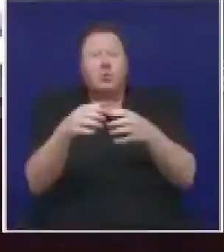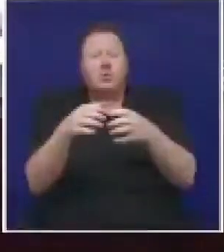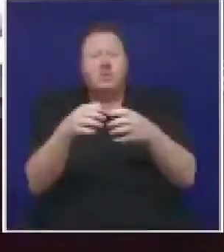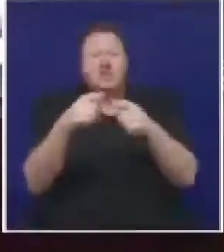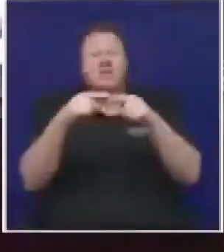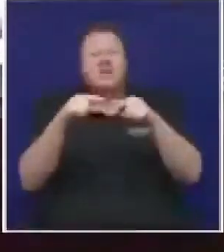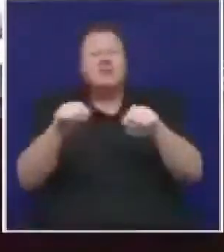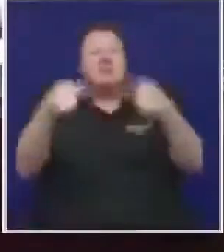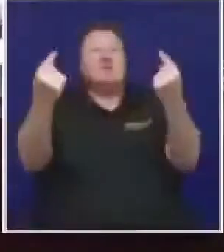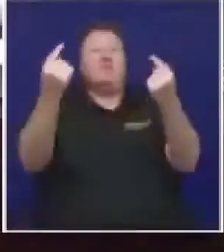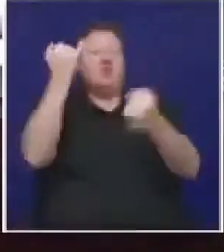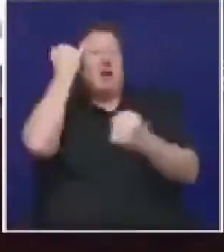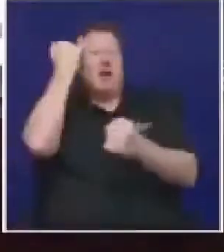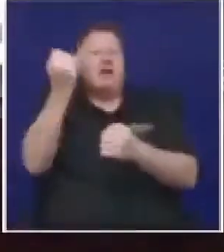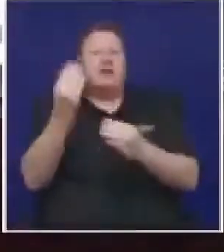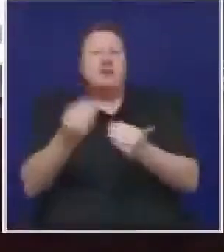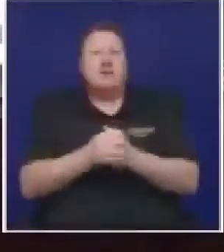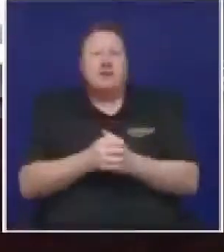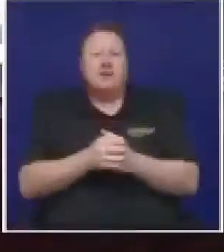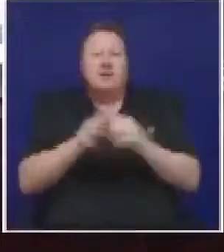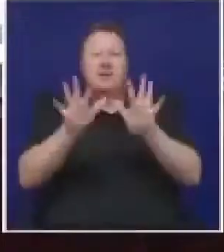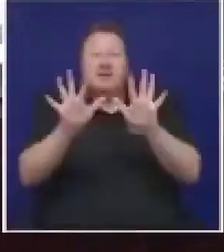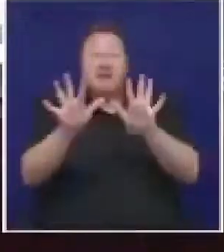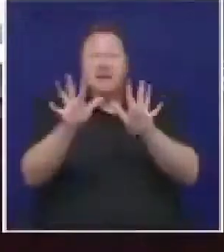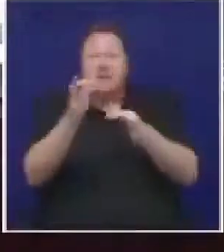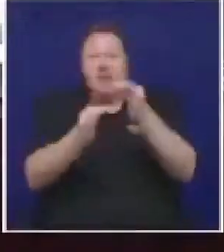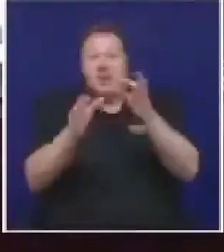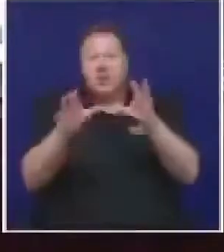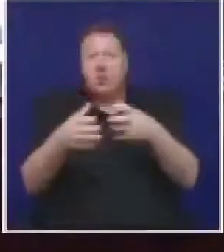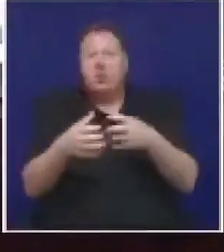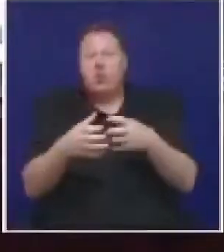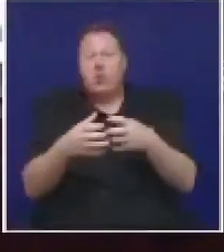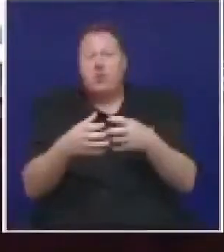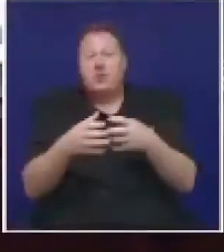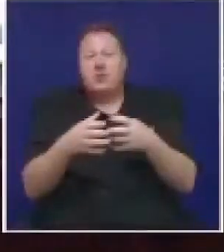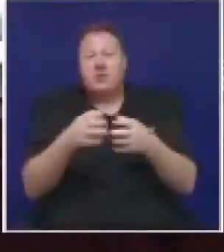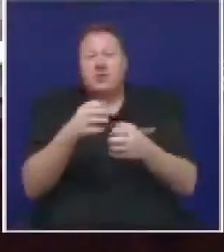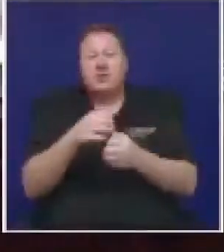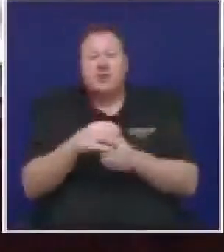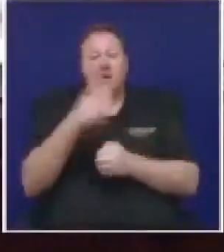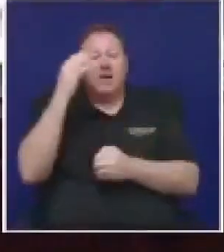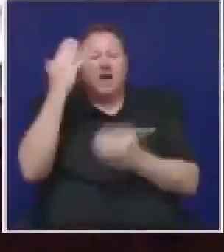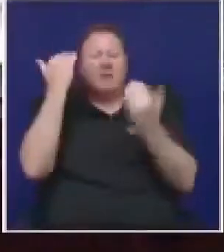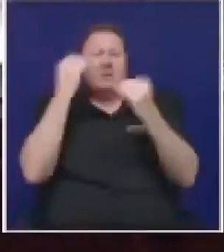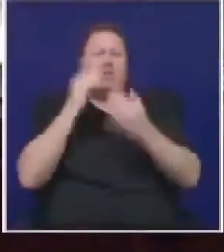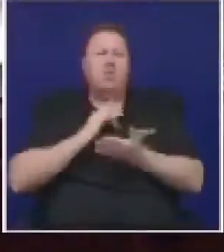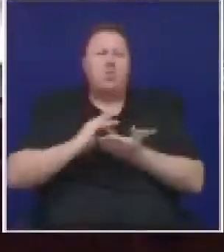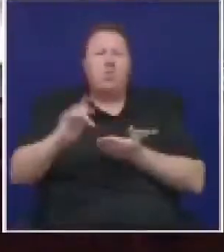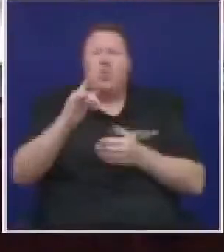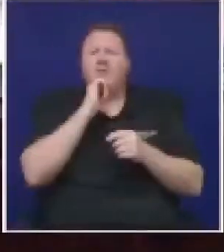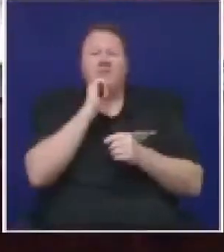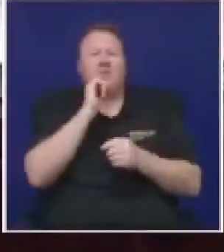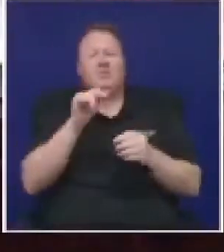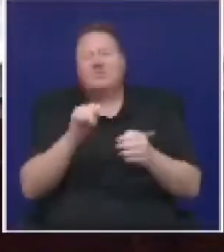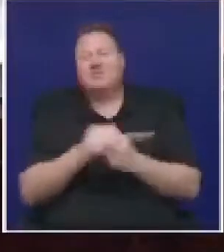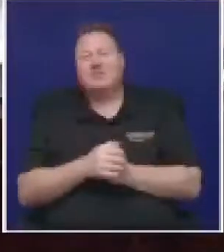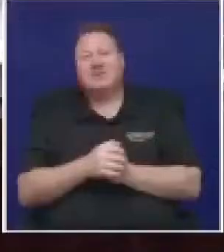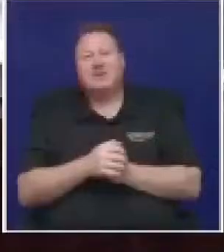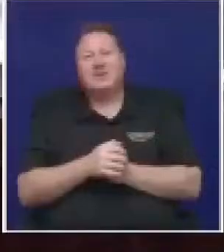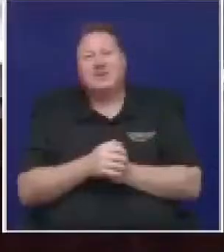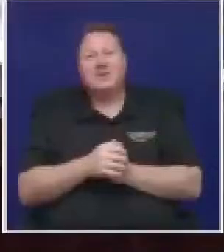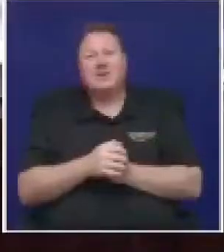Now, when you have 10 parties, you can't expect that it will just be smooth sailing. The government